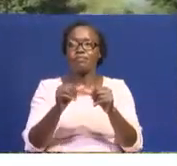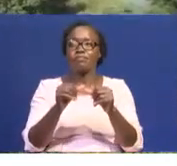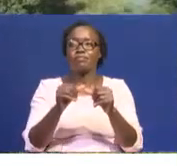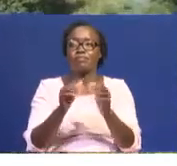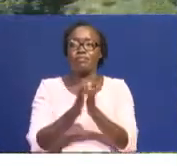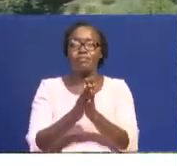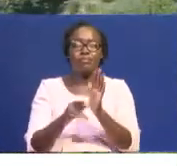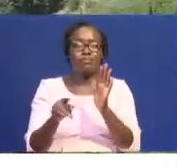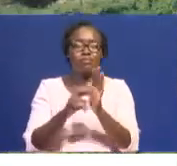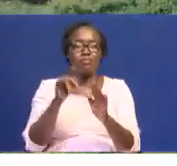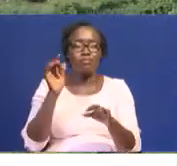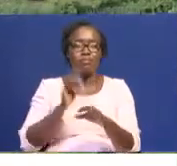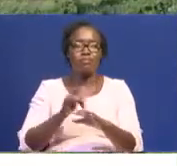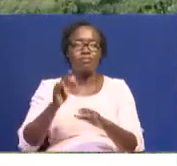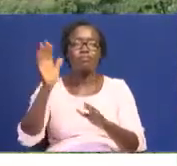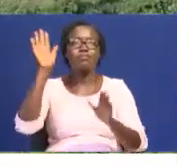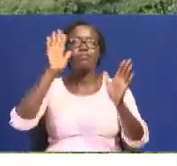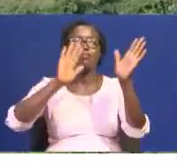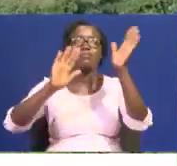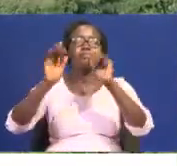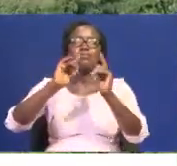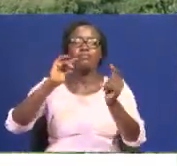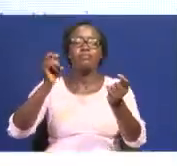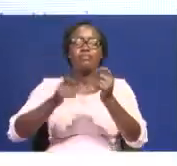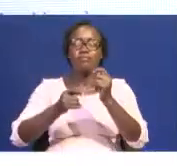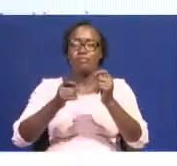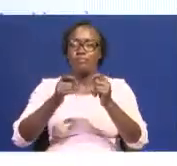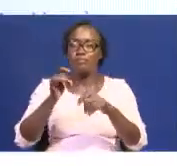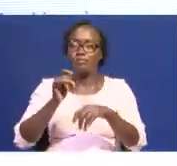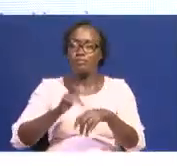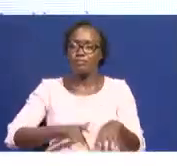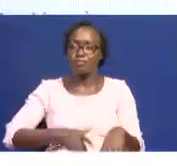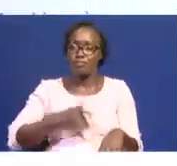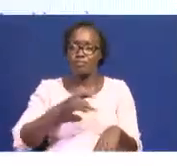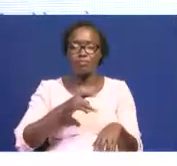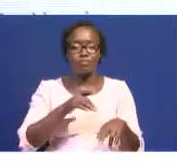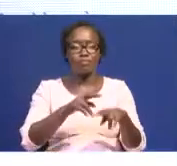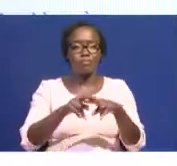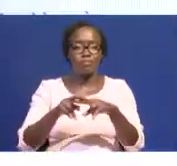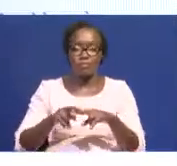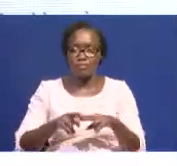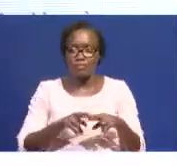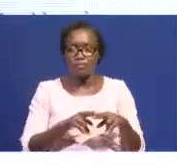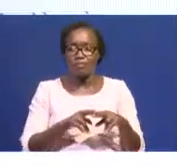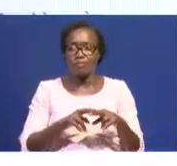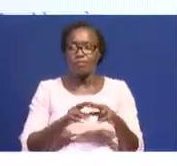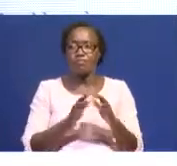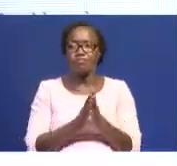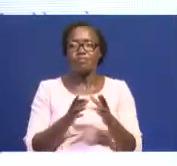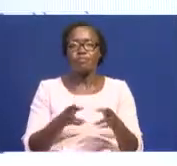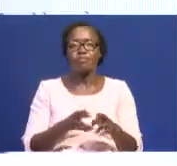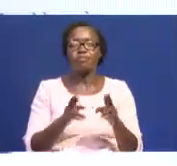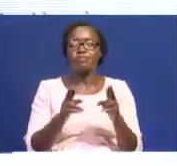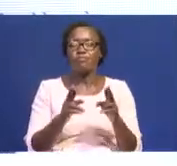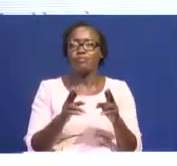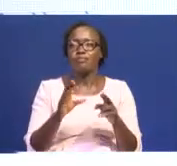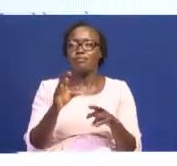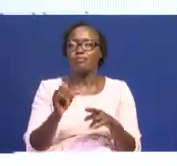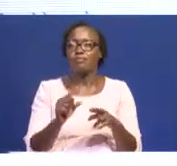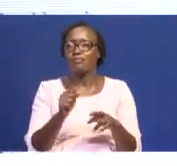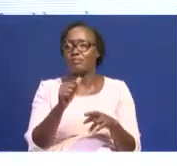adverse effects of climate change are felt. We will be sitting down with the road agencies here and the